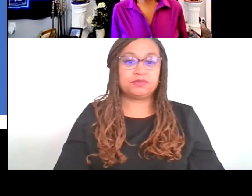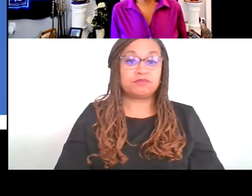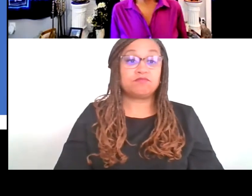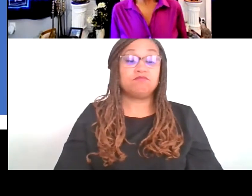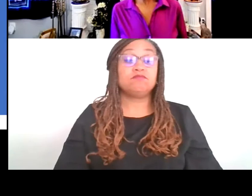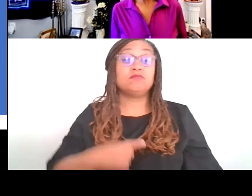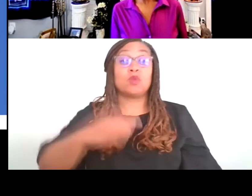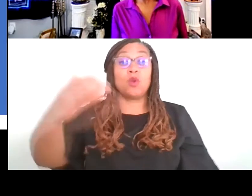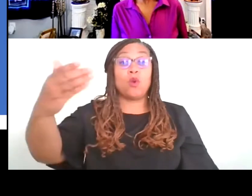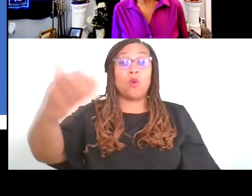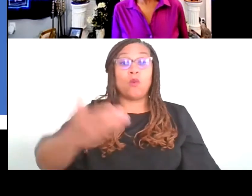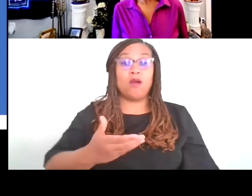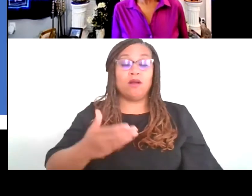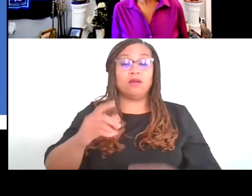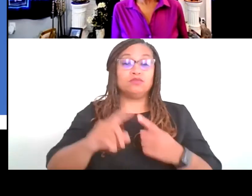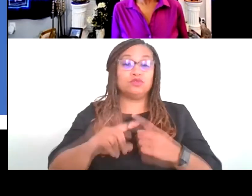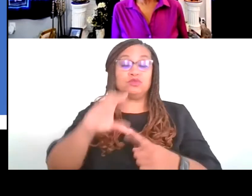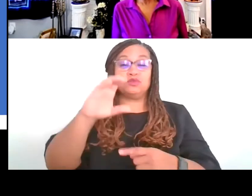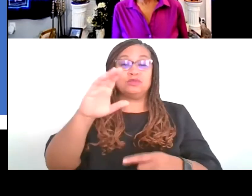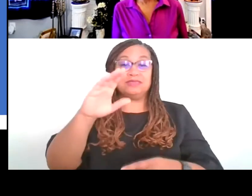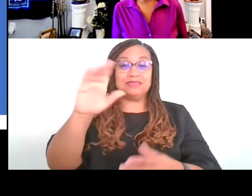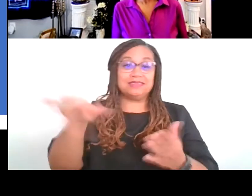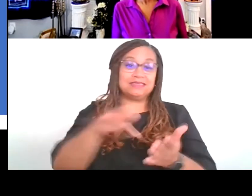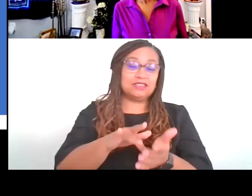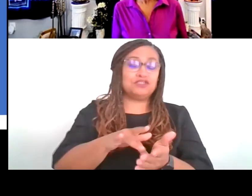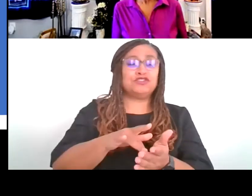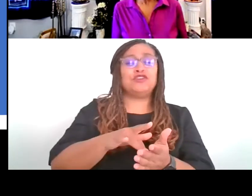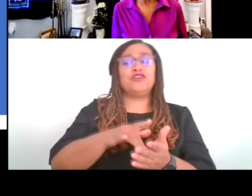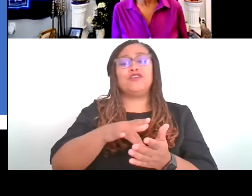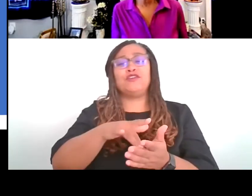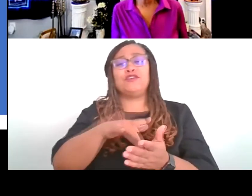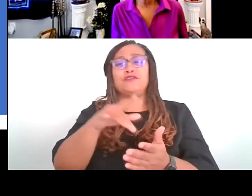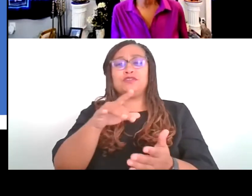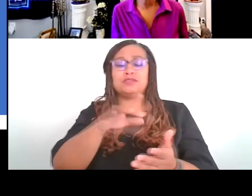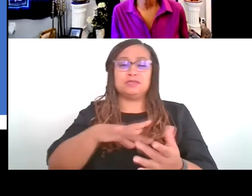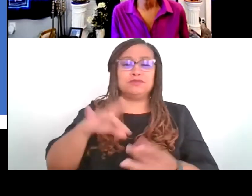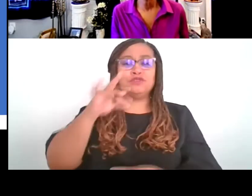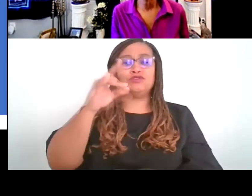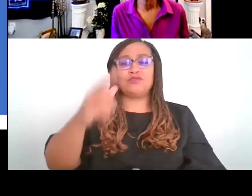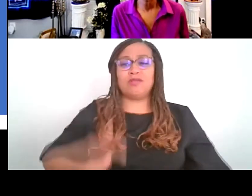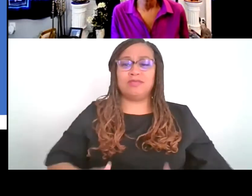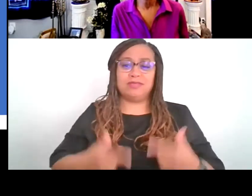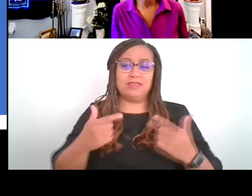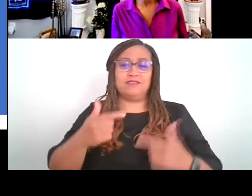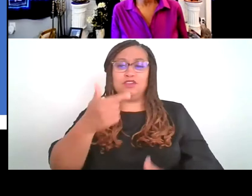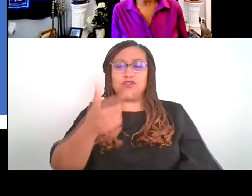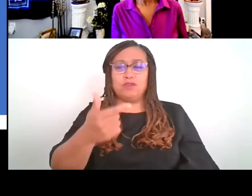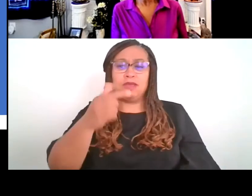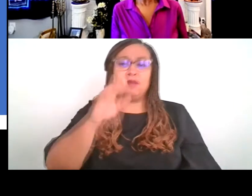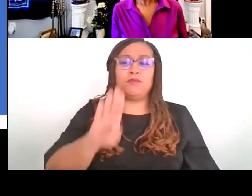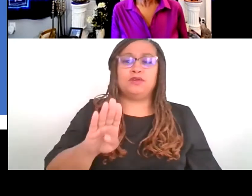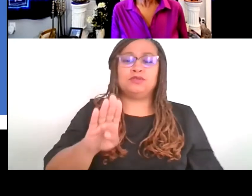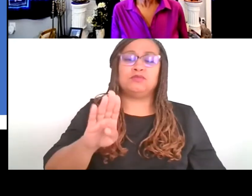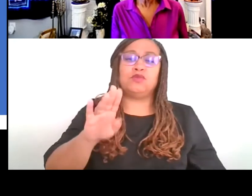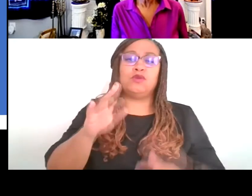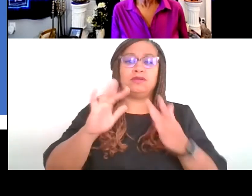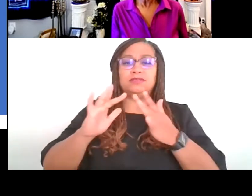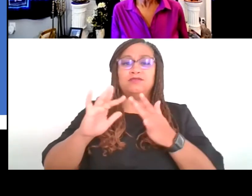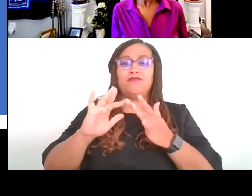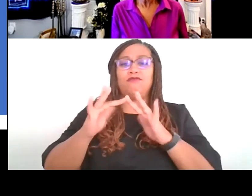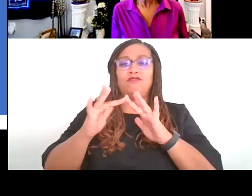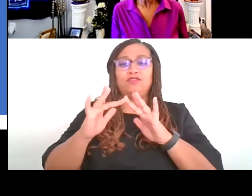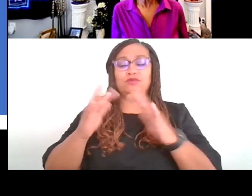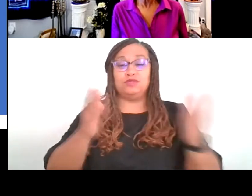Welcome to the Center for Spiritual Living, Greater Baltimore's virtual service. I